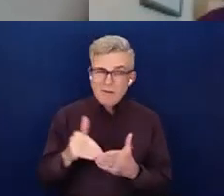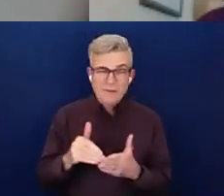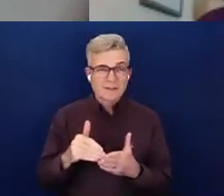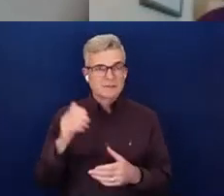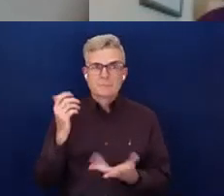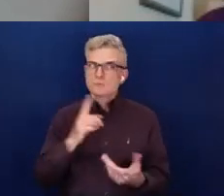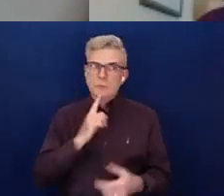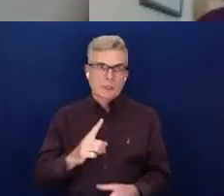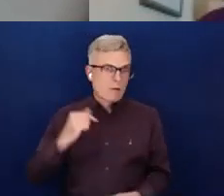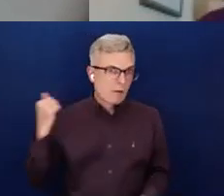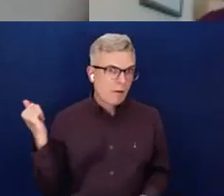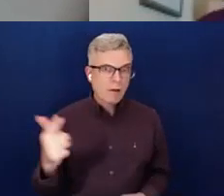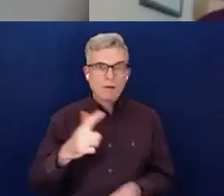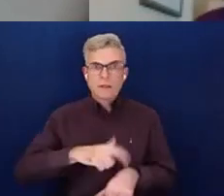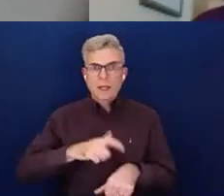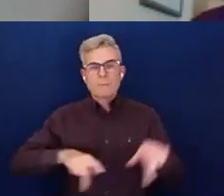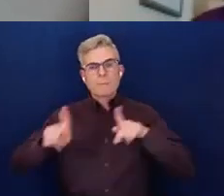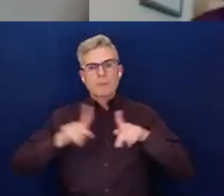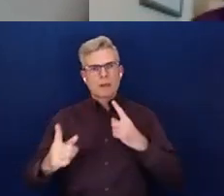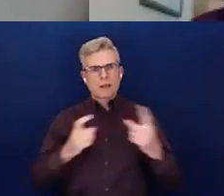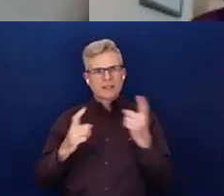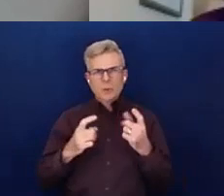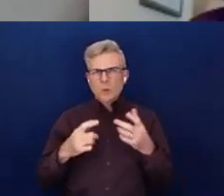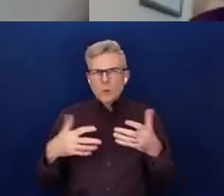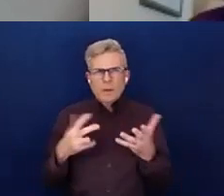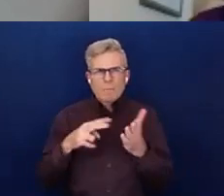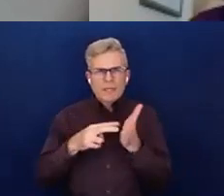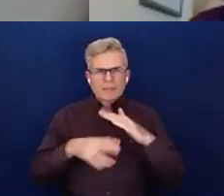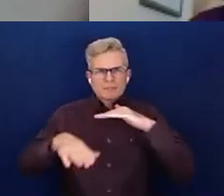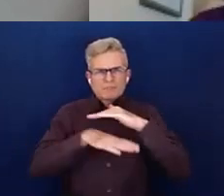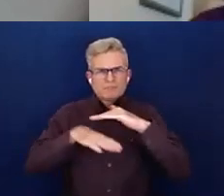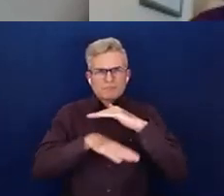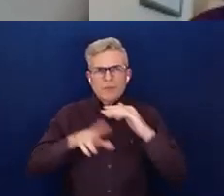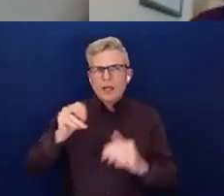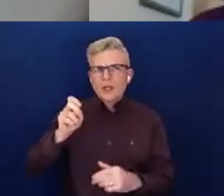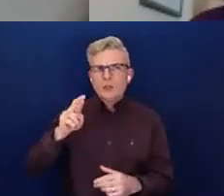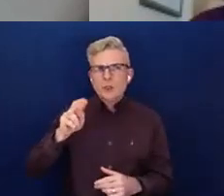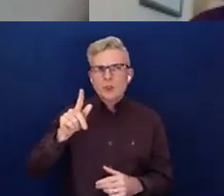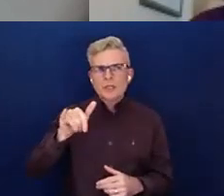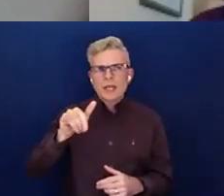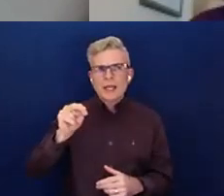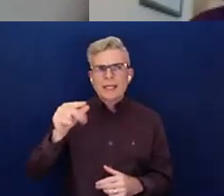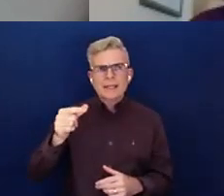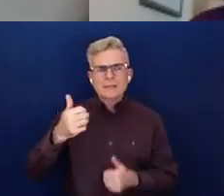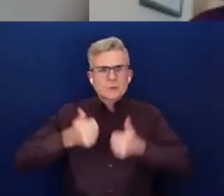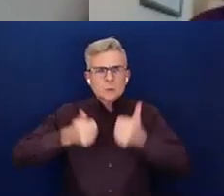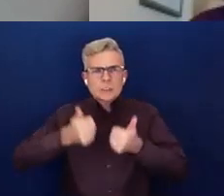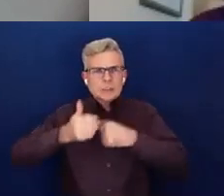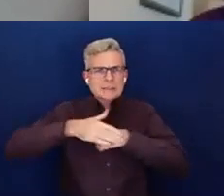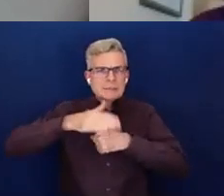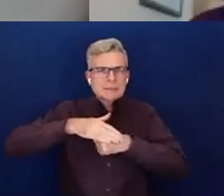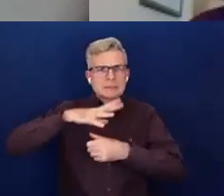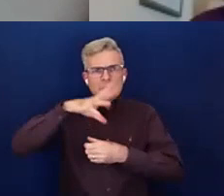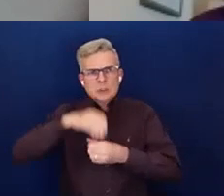mean? Who is that? Which syndromes have to be included and which aren't? So it might be a